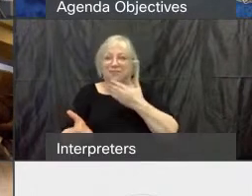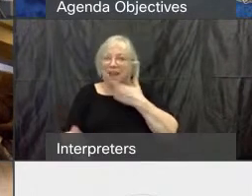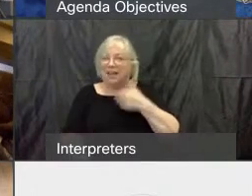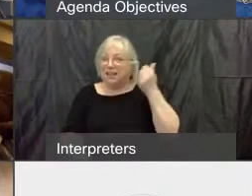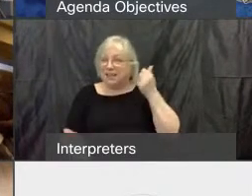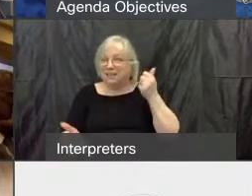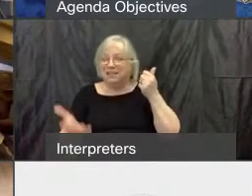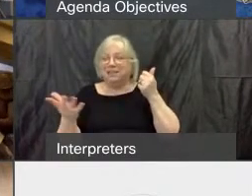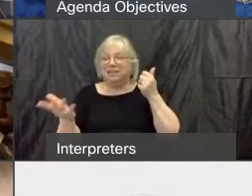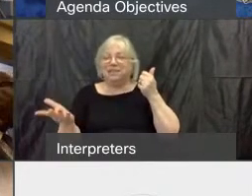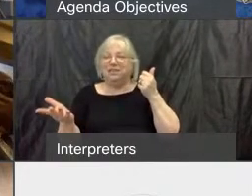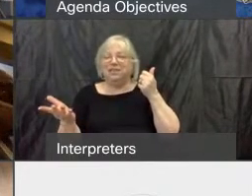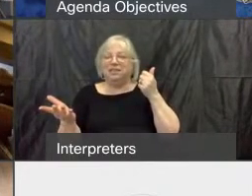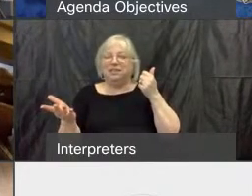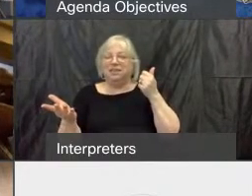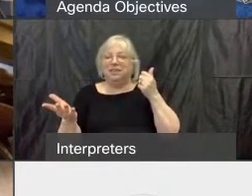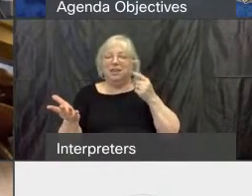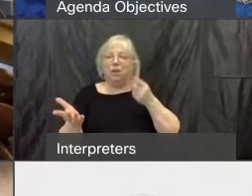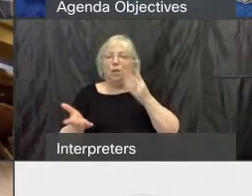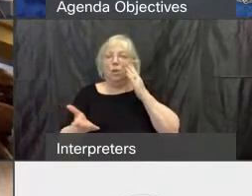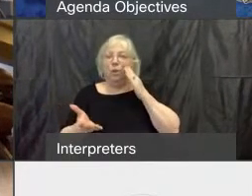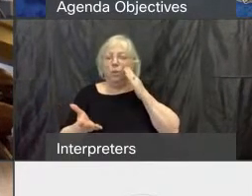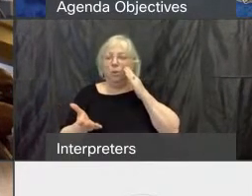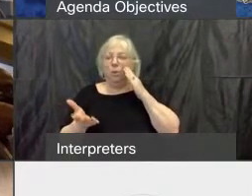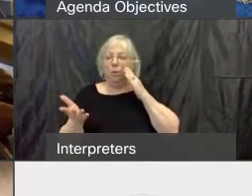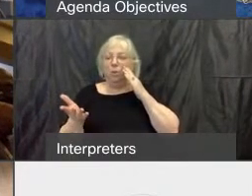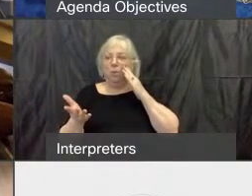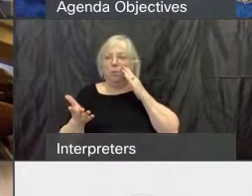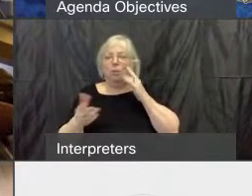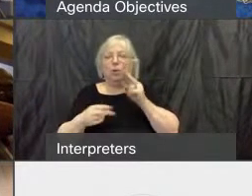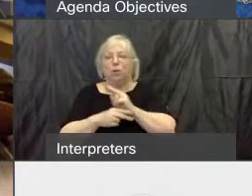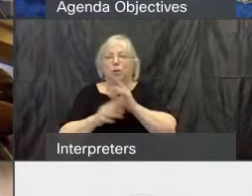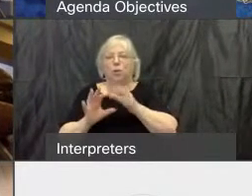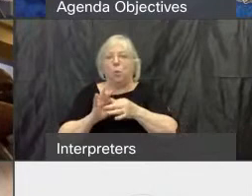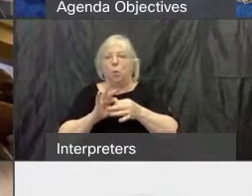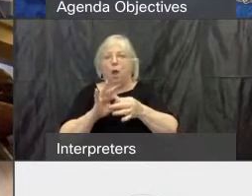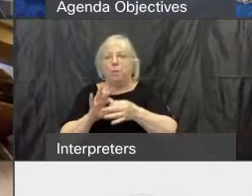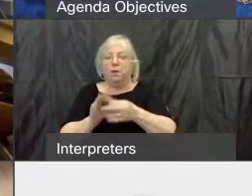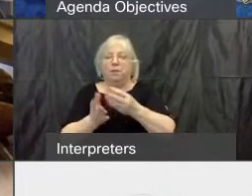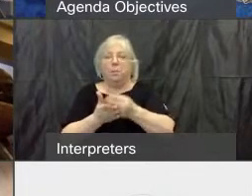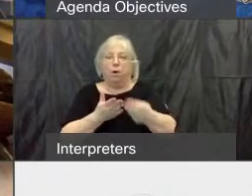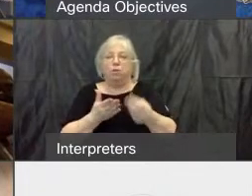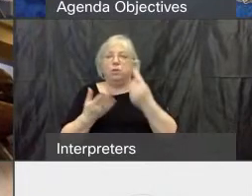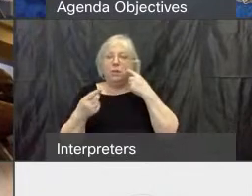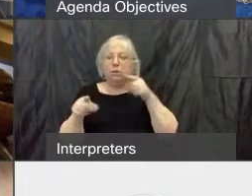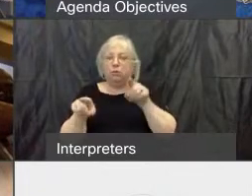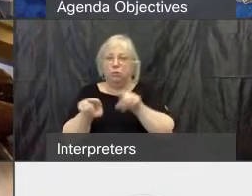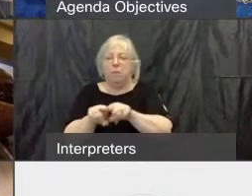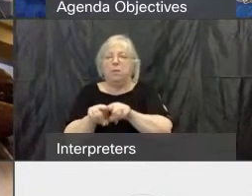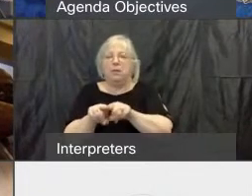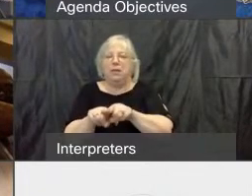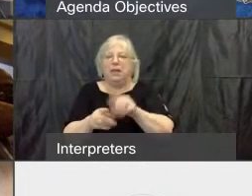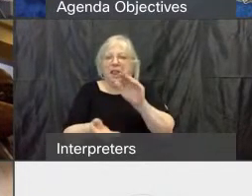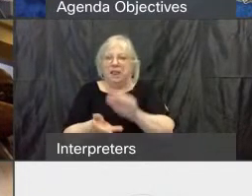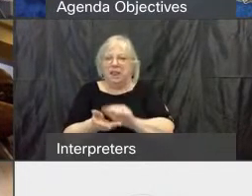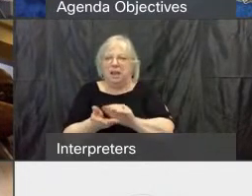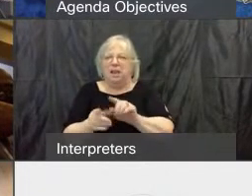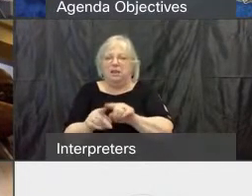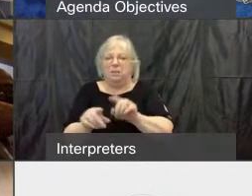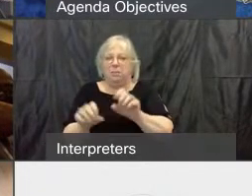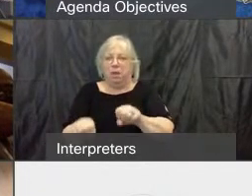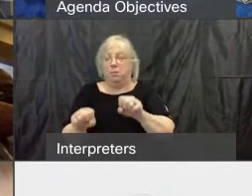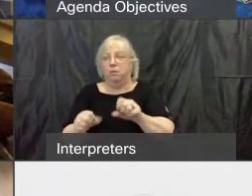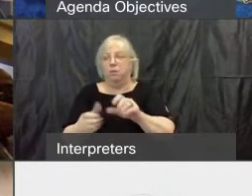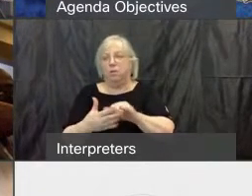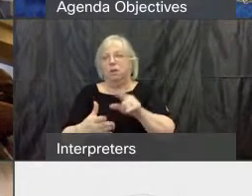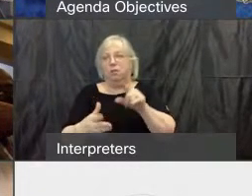Ideally, you will use cooperative purchase agreements as little as possible